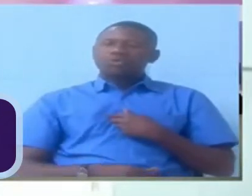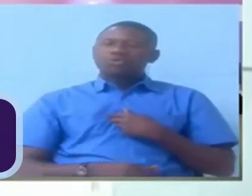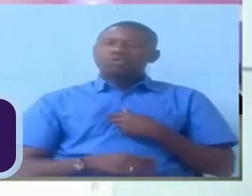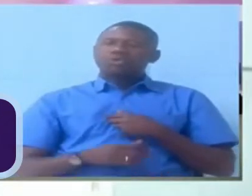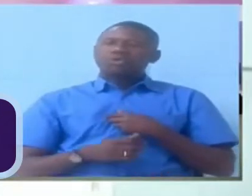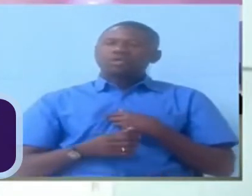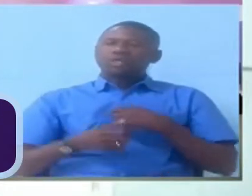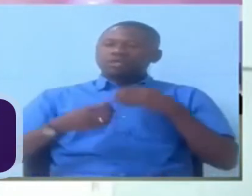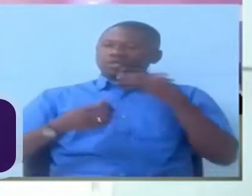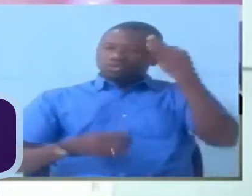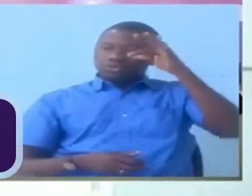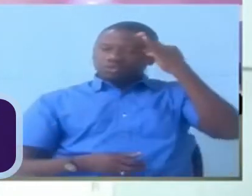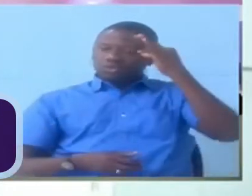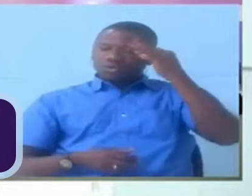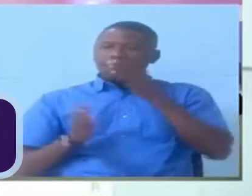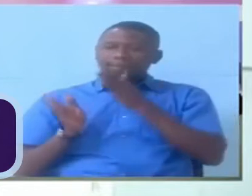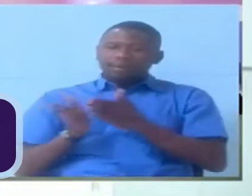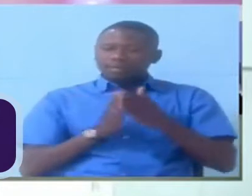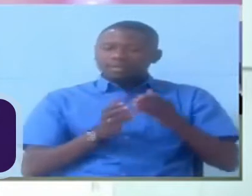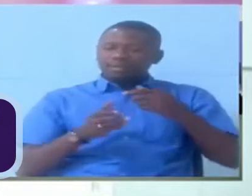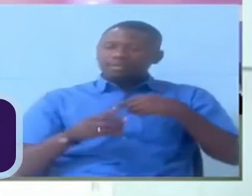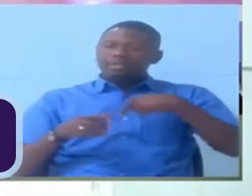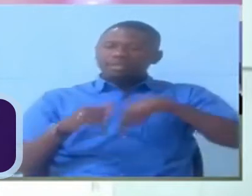officer. And in